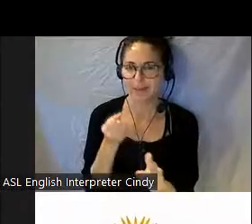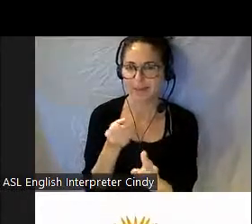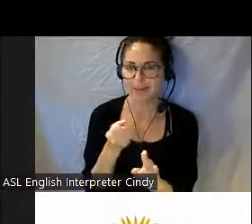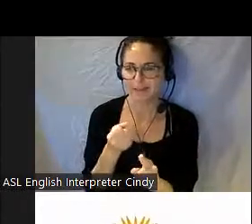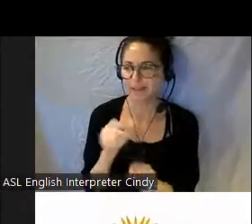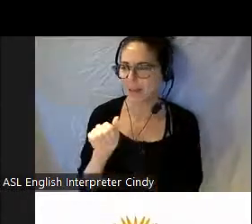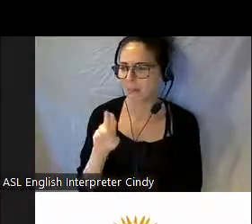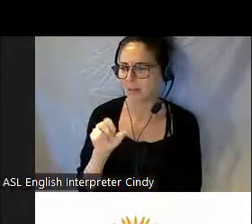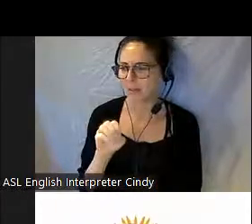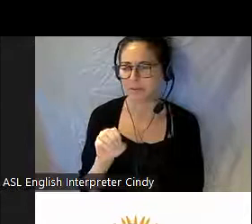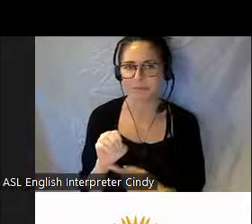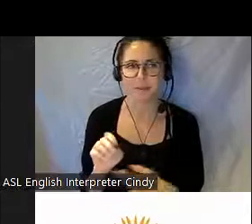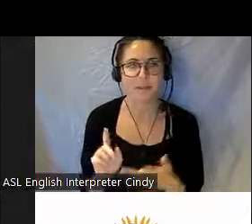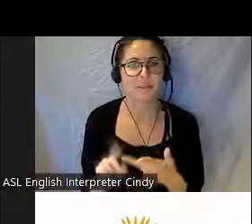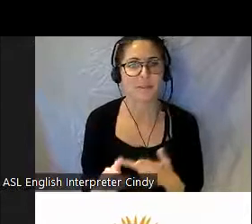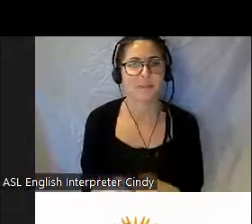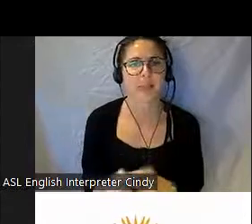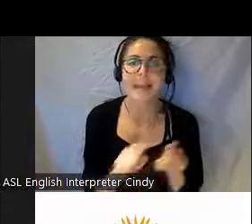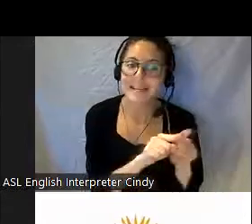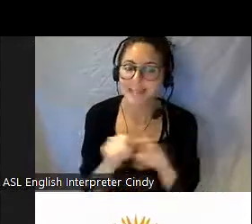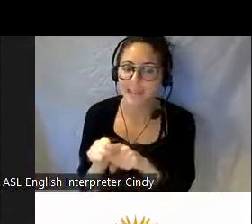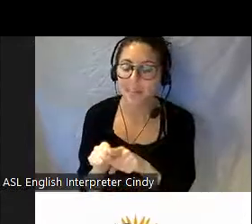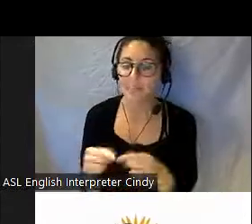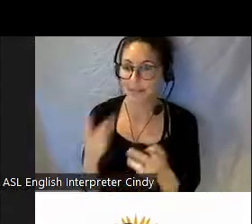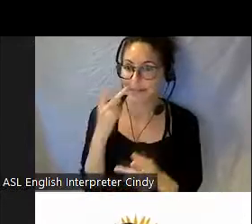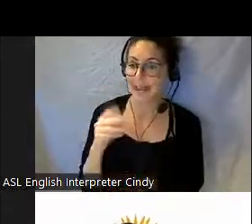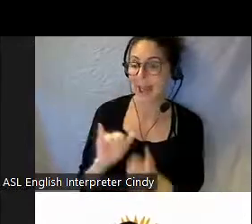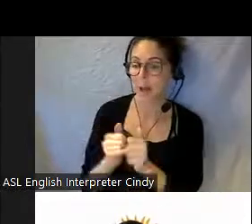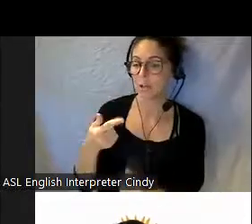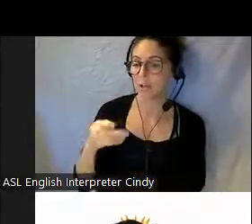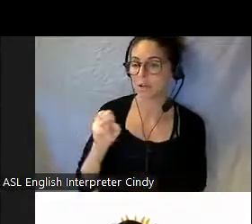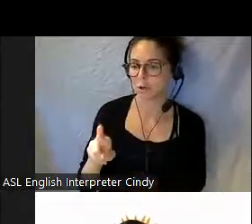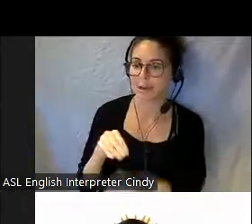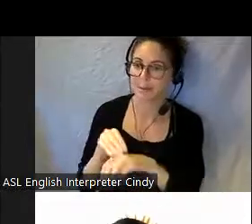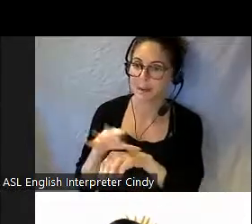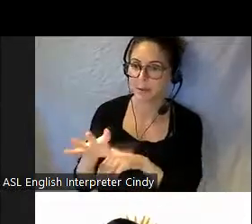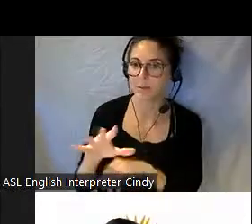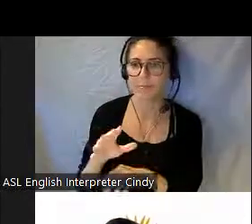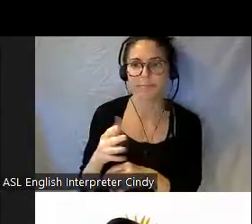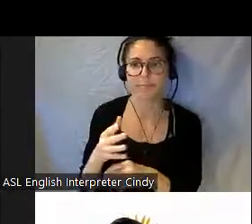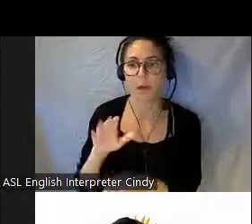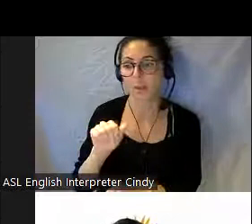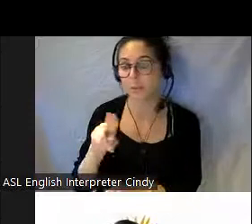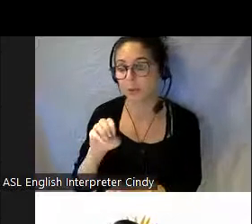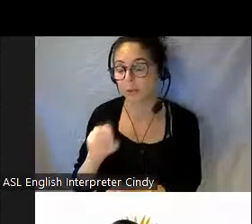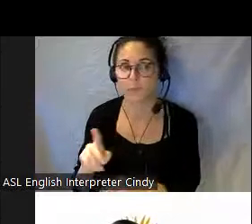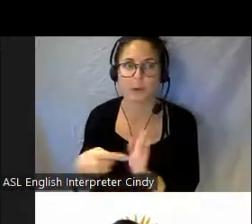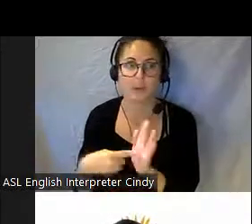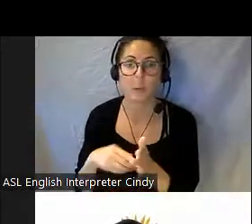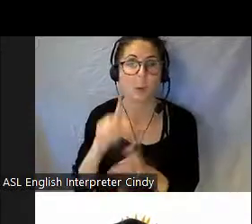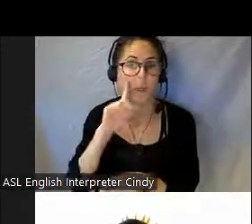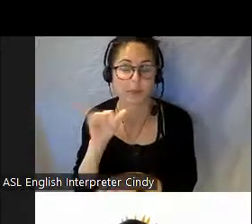So in the same way that we can see how someone's gender shapes their experience of abuse, so this might be what the abuse looks like, the prevalence of